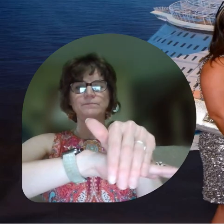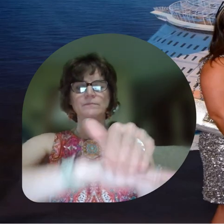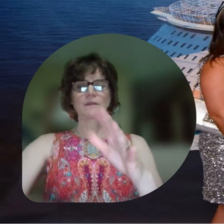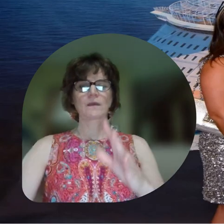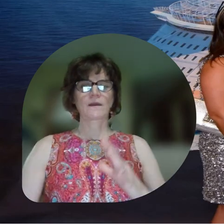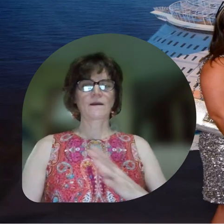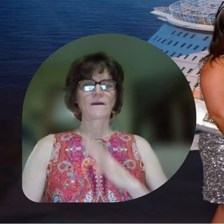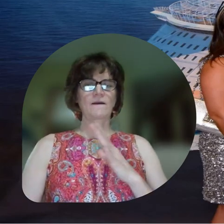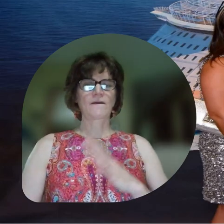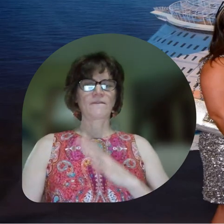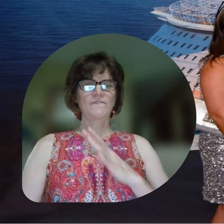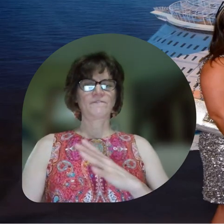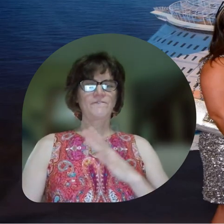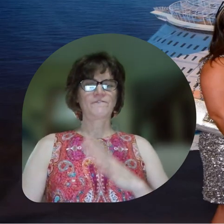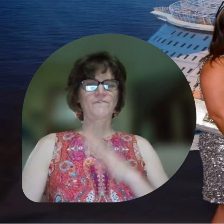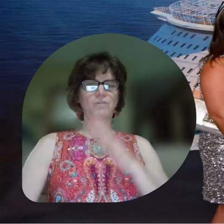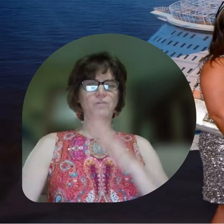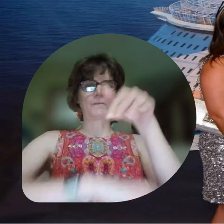night,